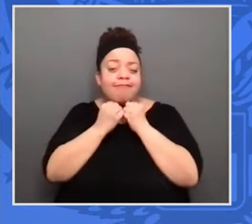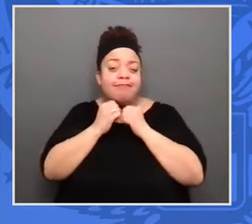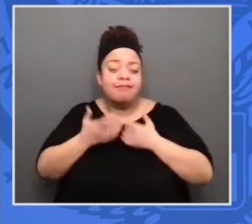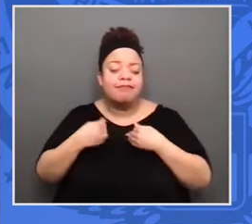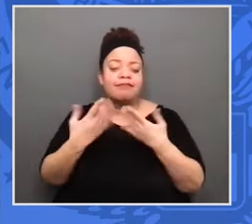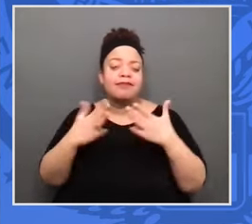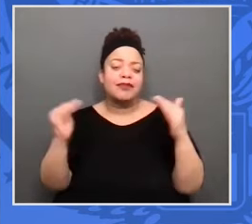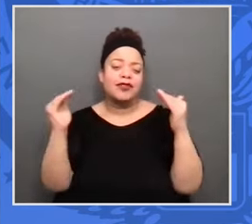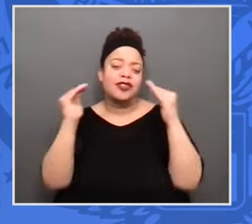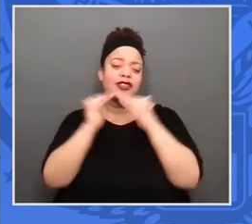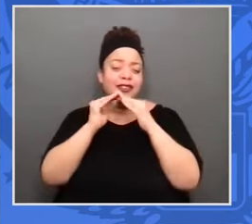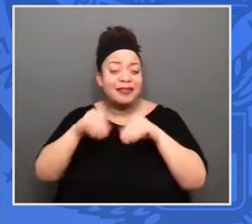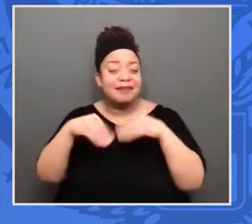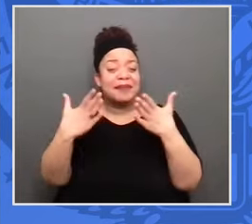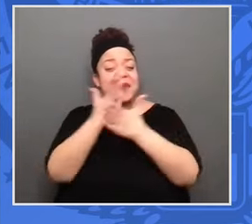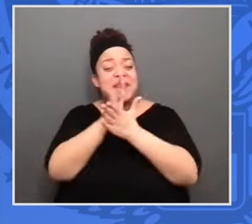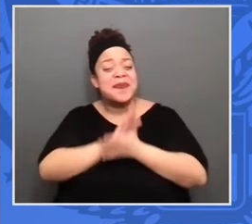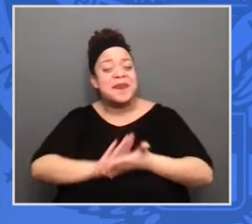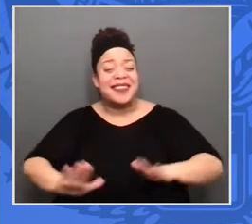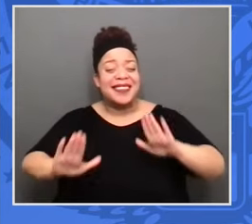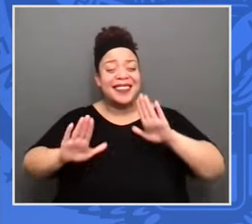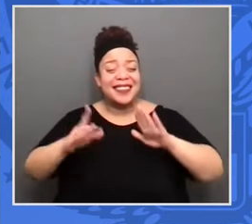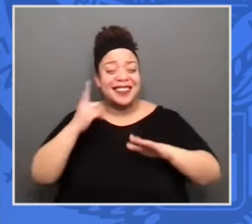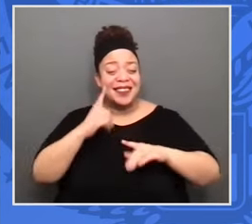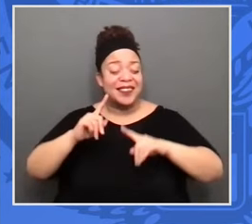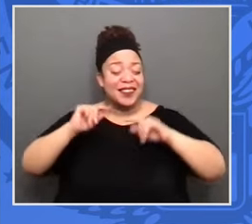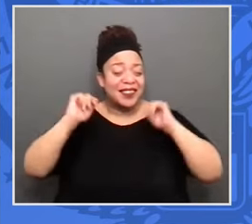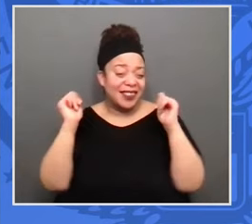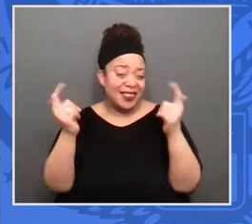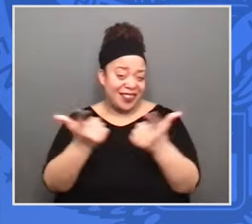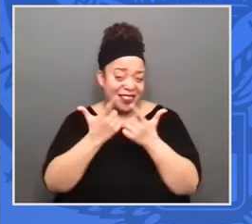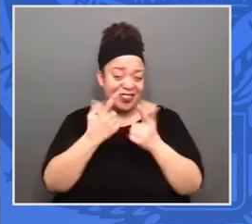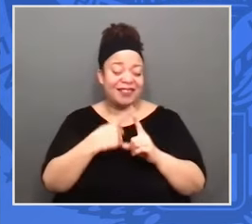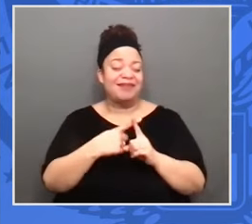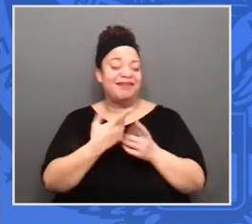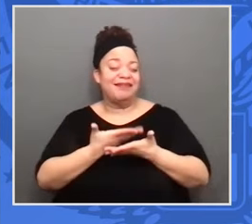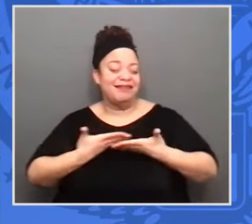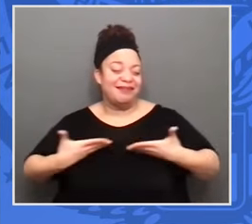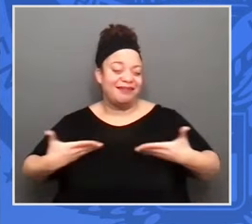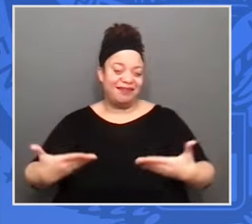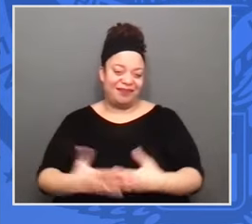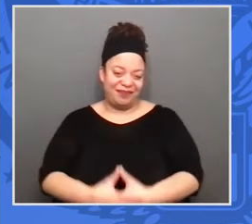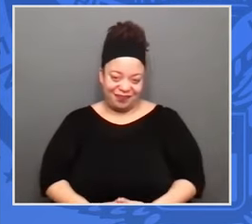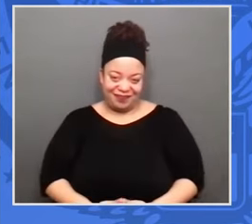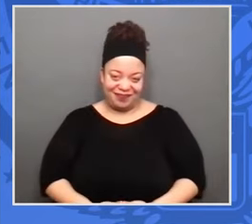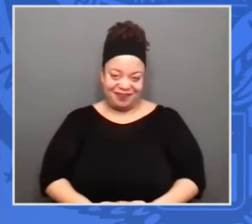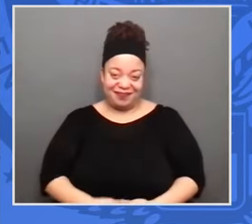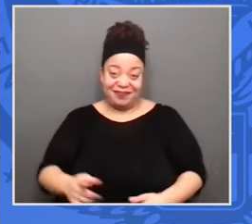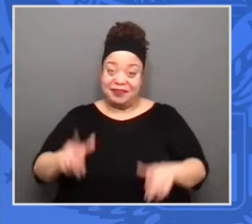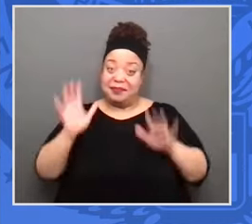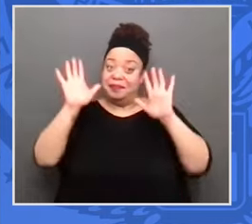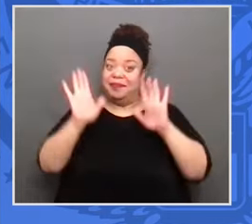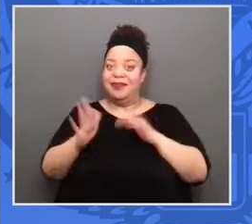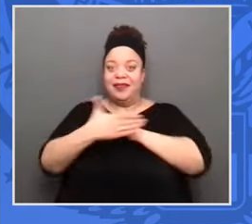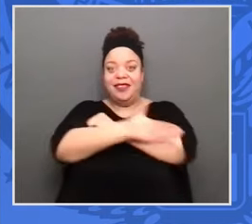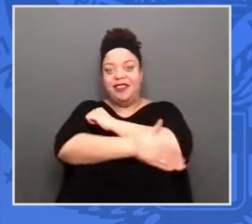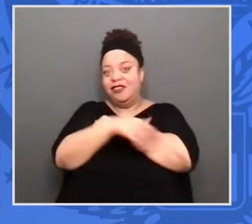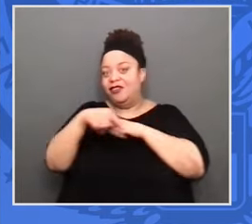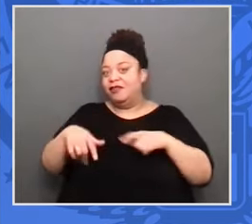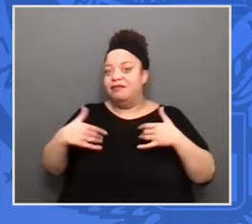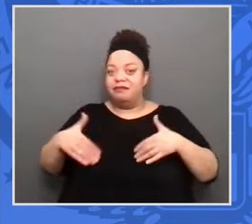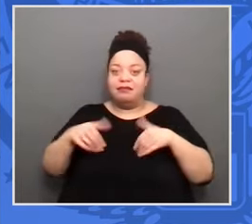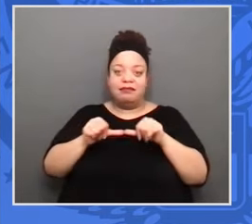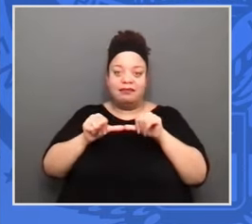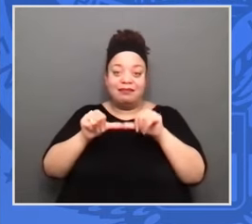nations. This great nation will endure as it has endured, will revive, and